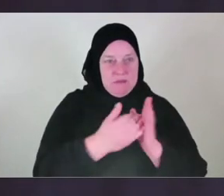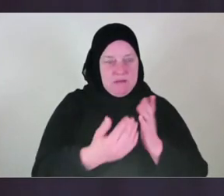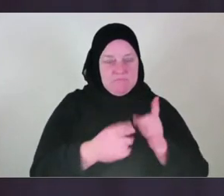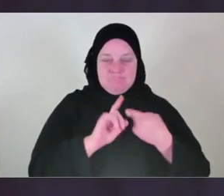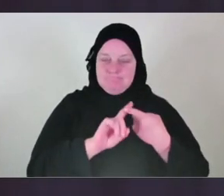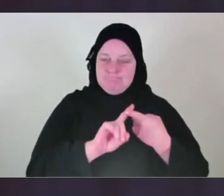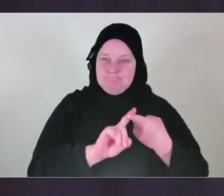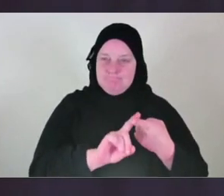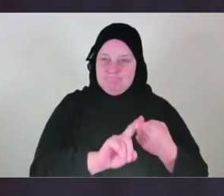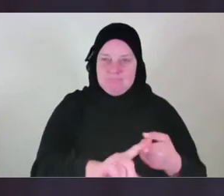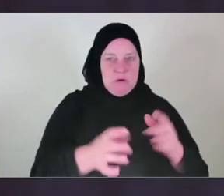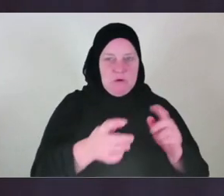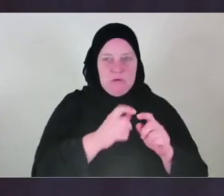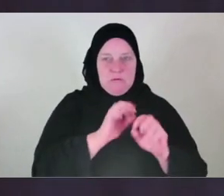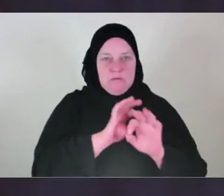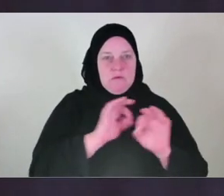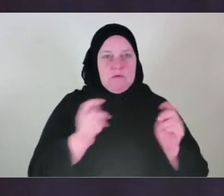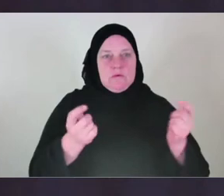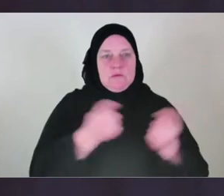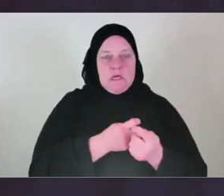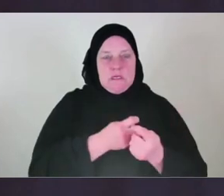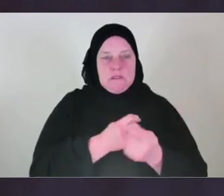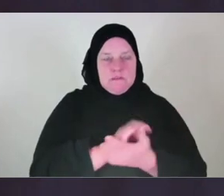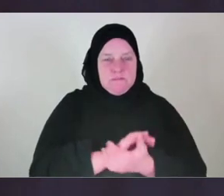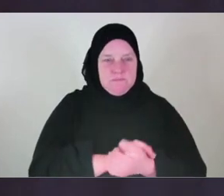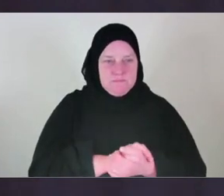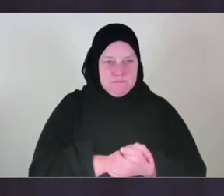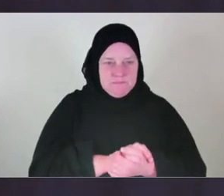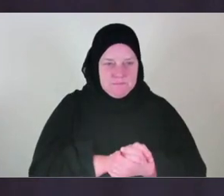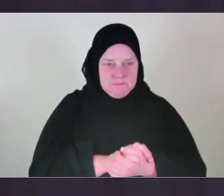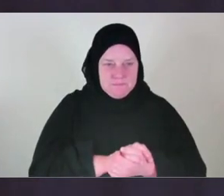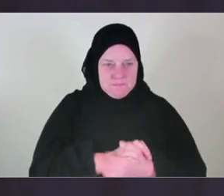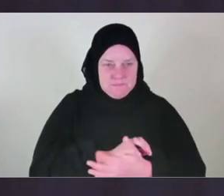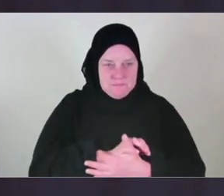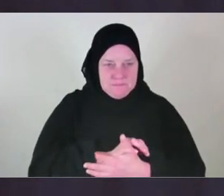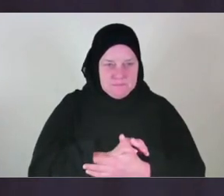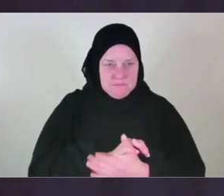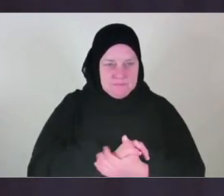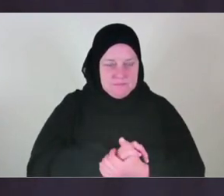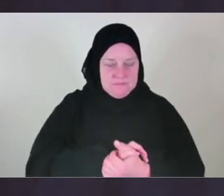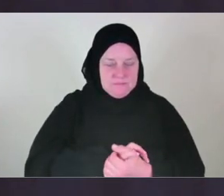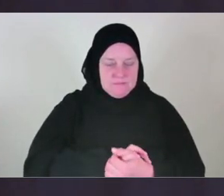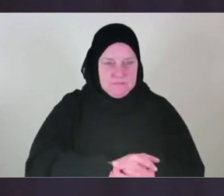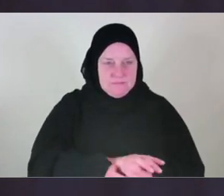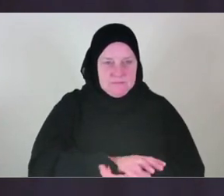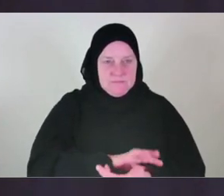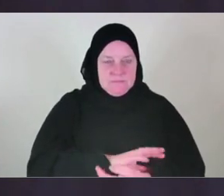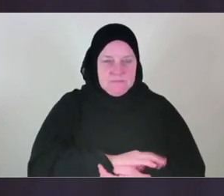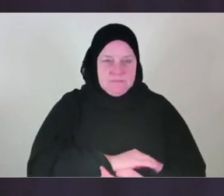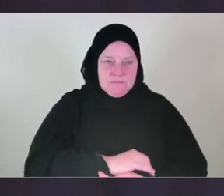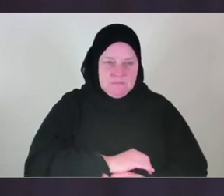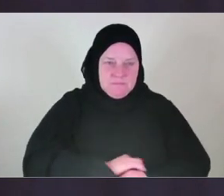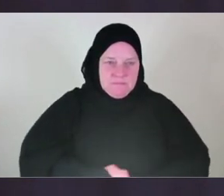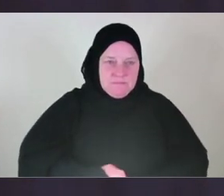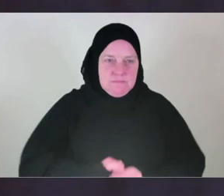were pushing to see, is he against the way our rulership is? And Imam